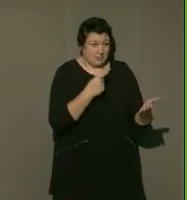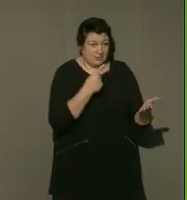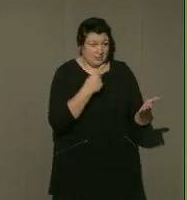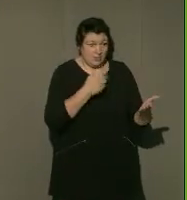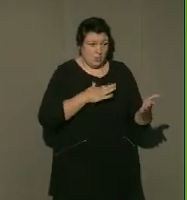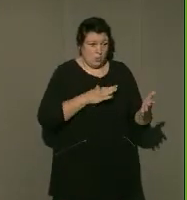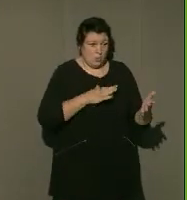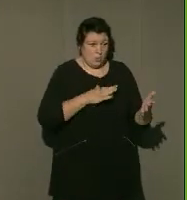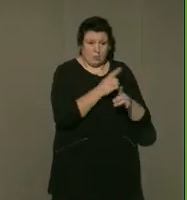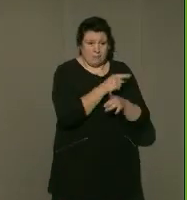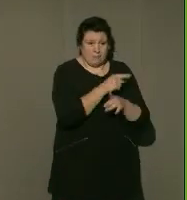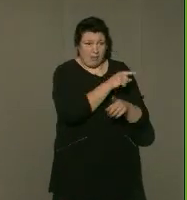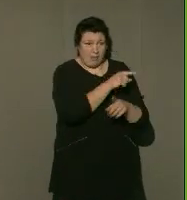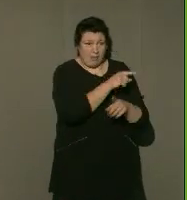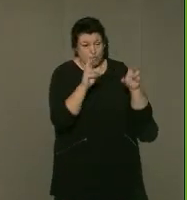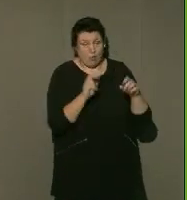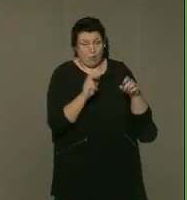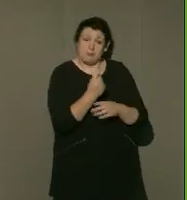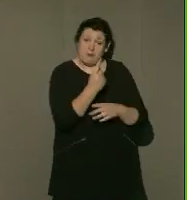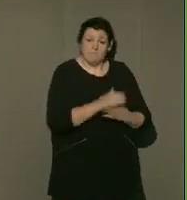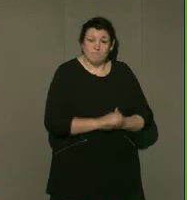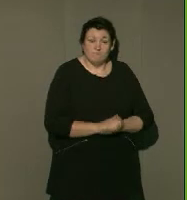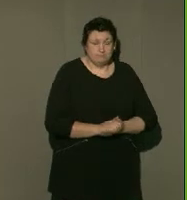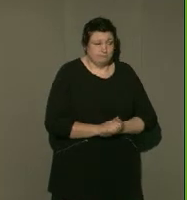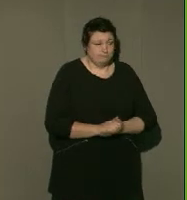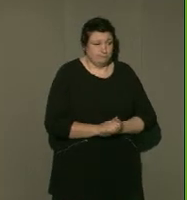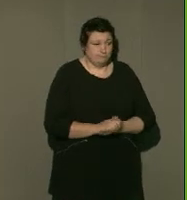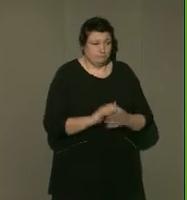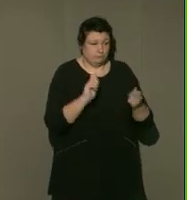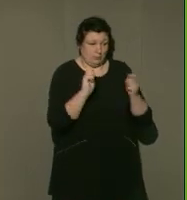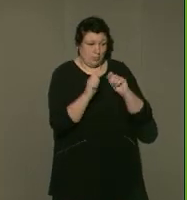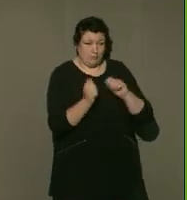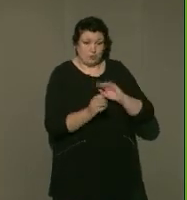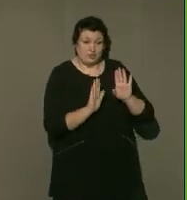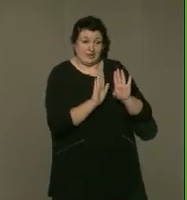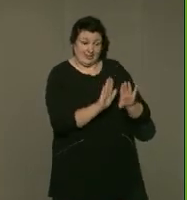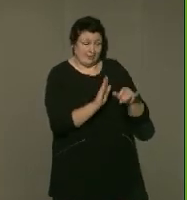the terms above. And the amendment preserves the final two